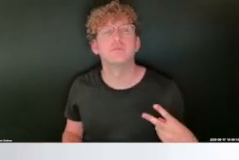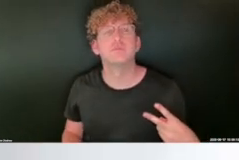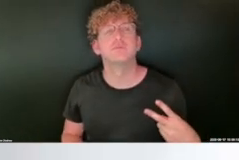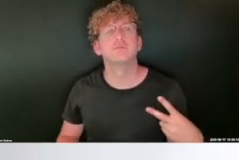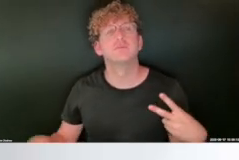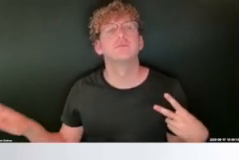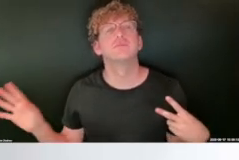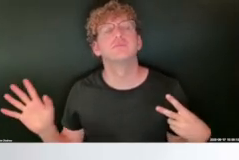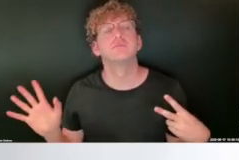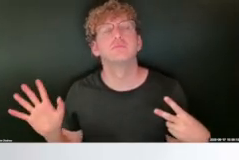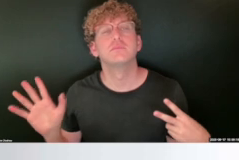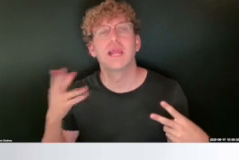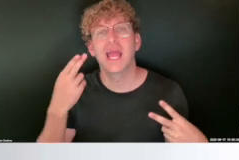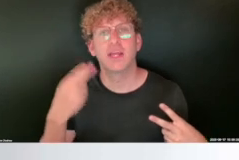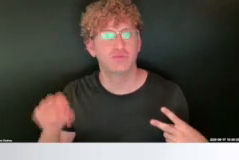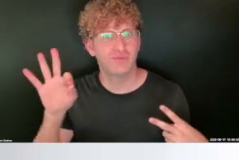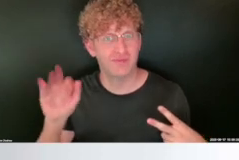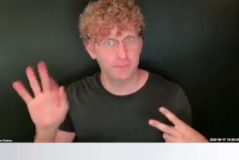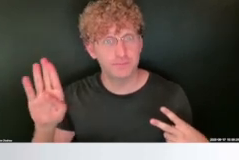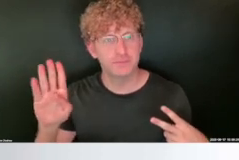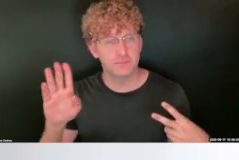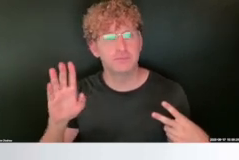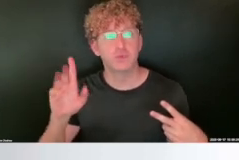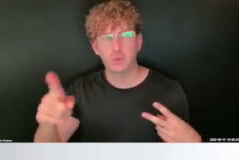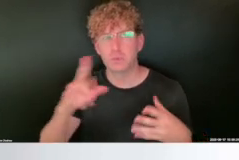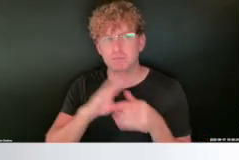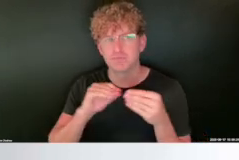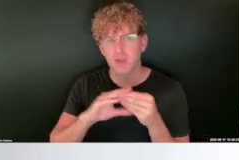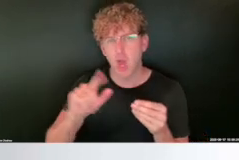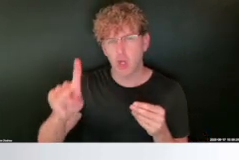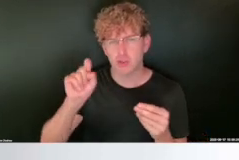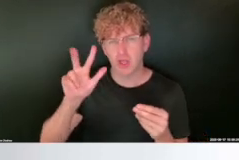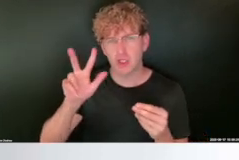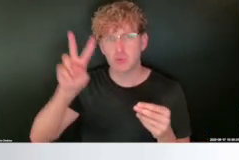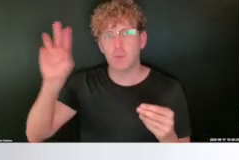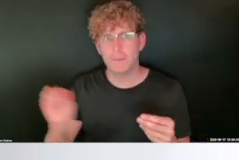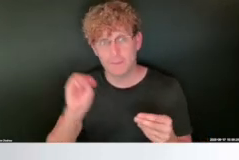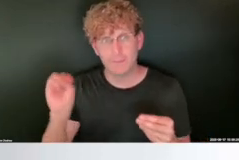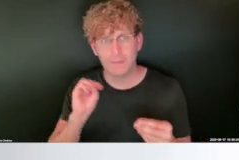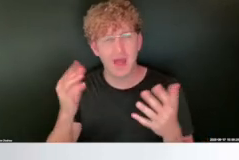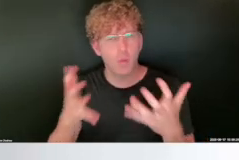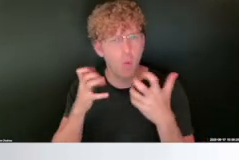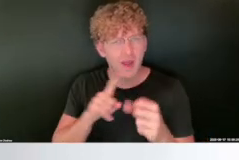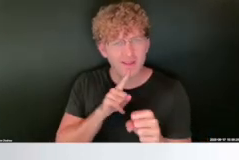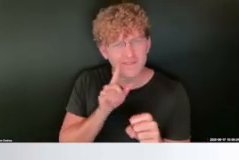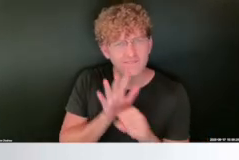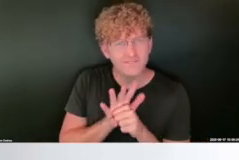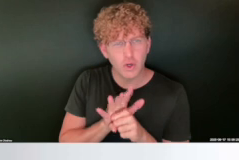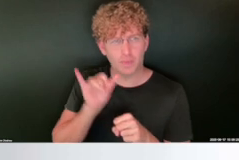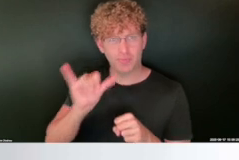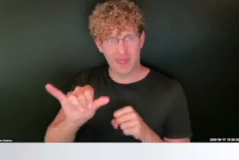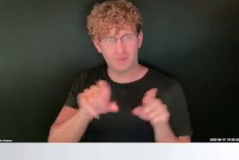HFIP, you mentioned the $132 million. I just wanted to confirm that this would be in addition to any